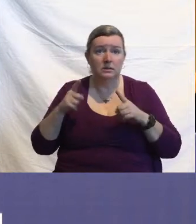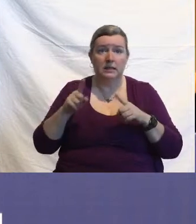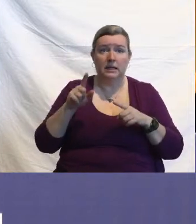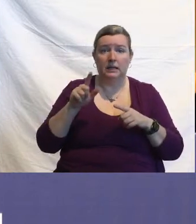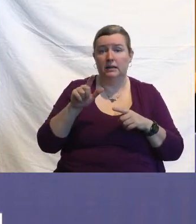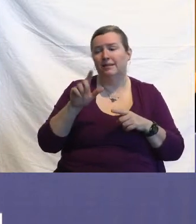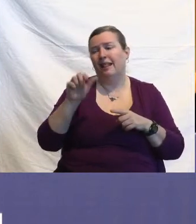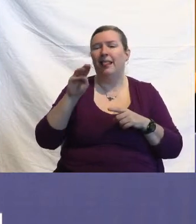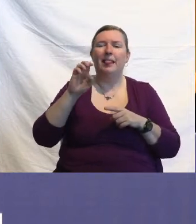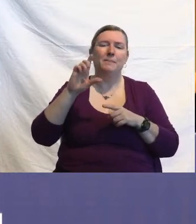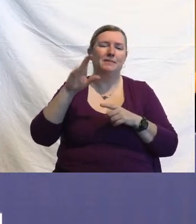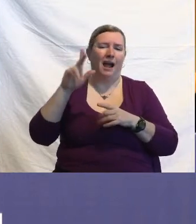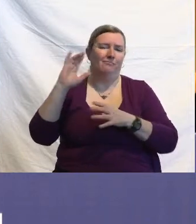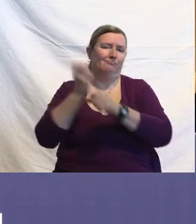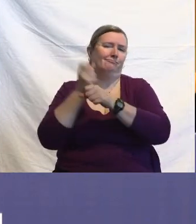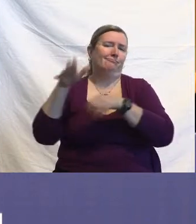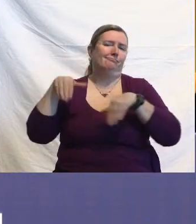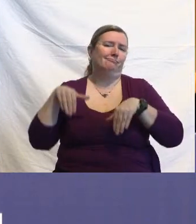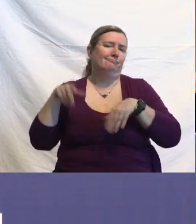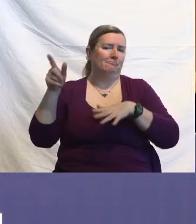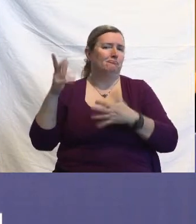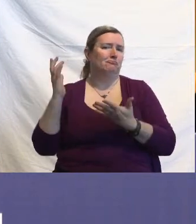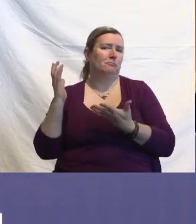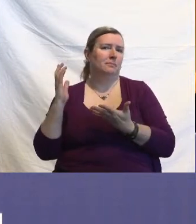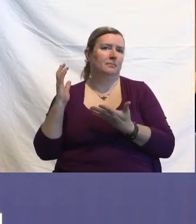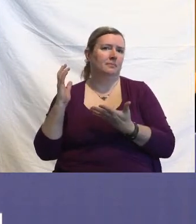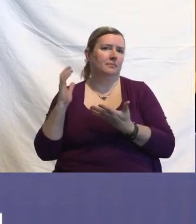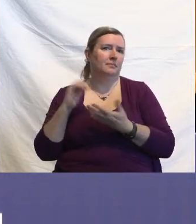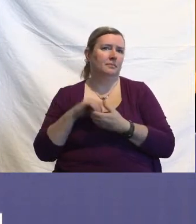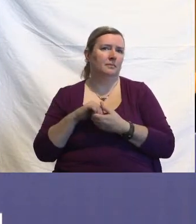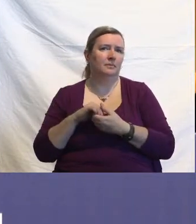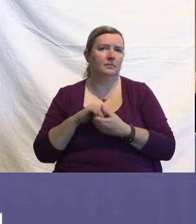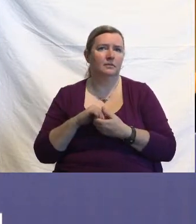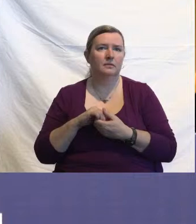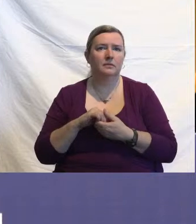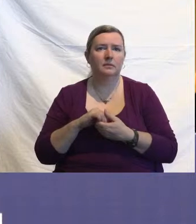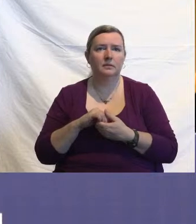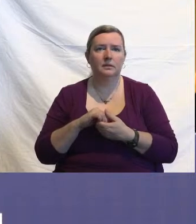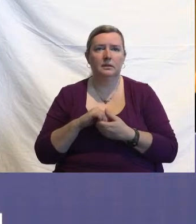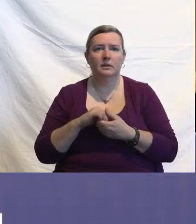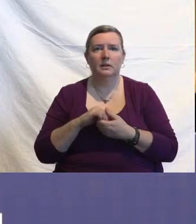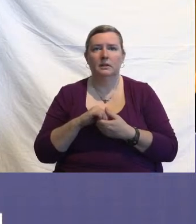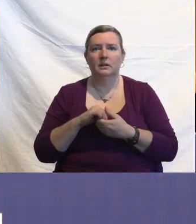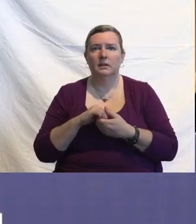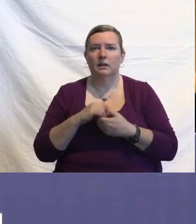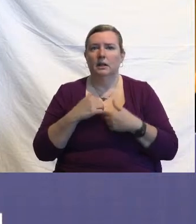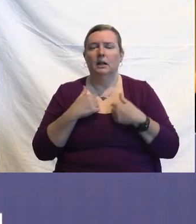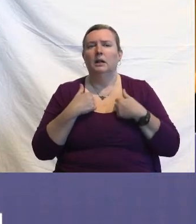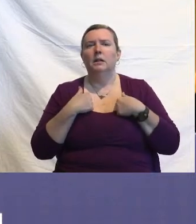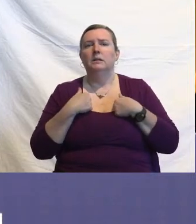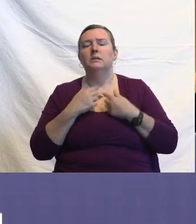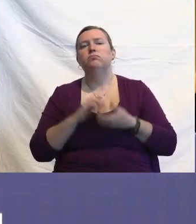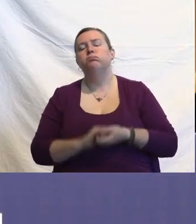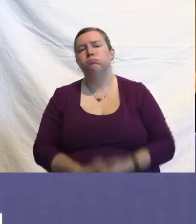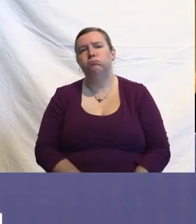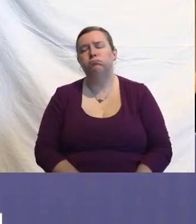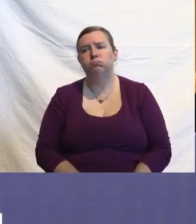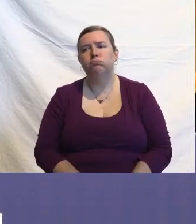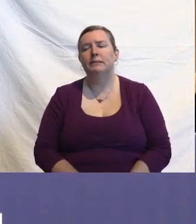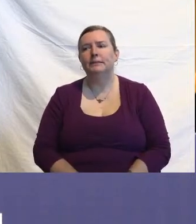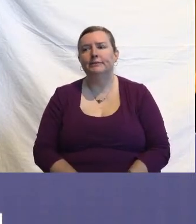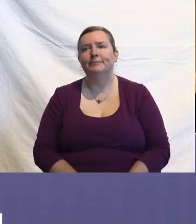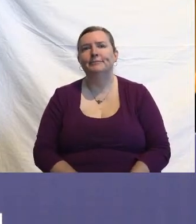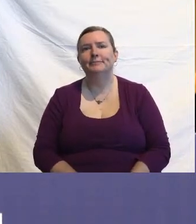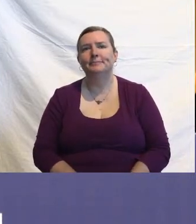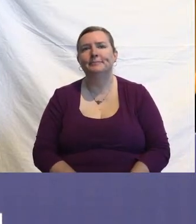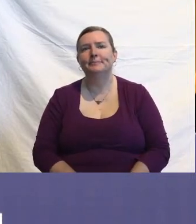difficult this election was for legislative Democrats? Yeah, I mean, on this one, I don't, the margin of